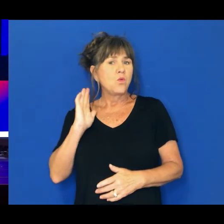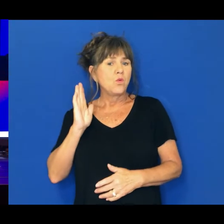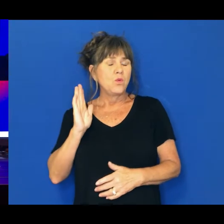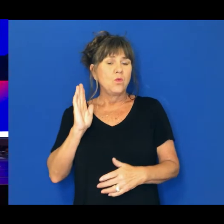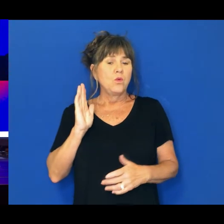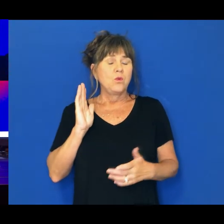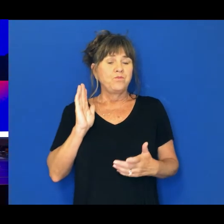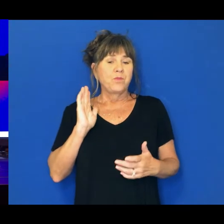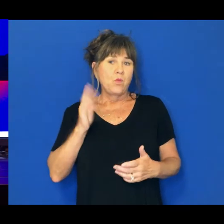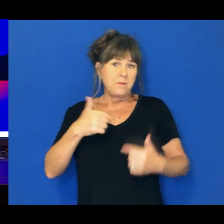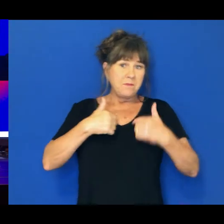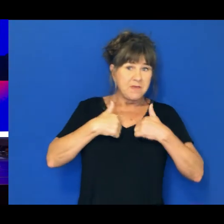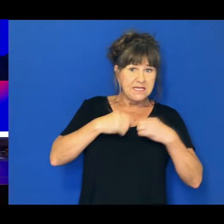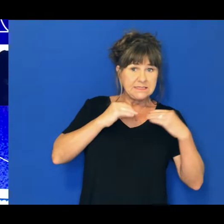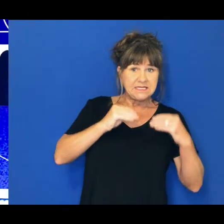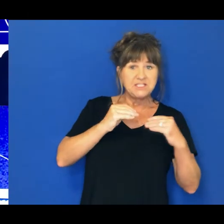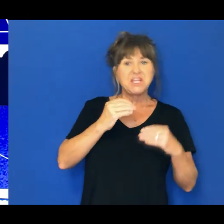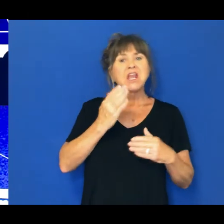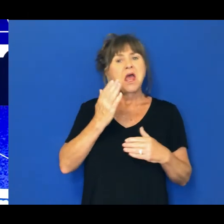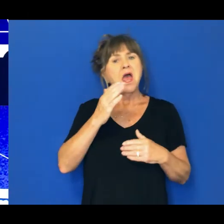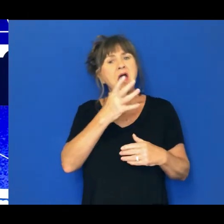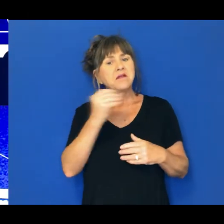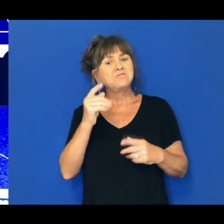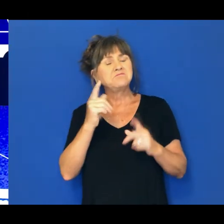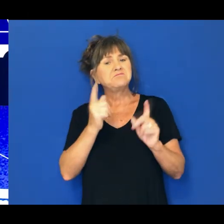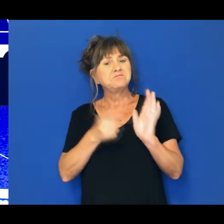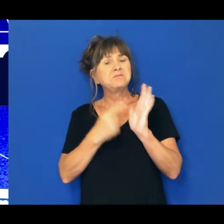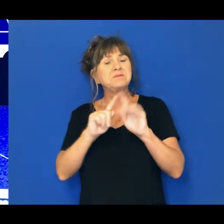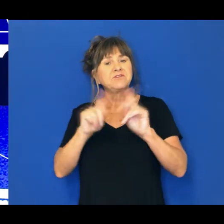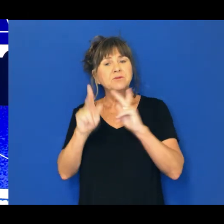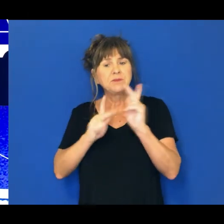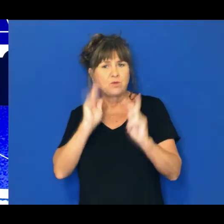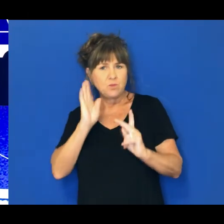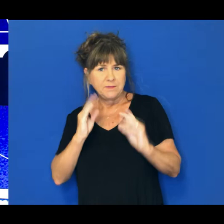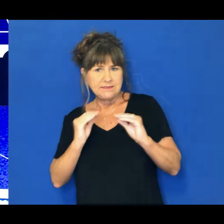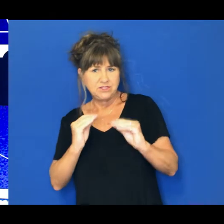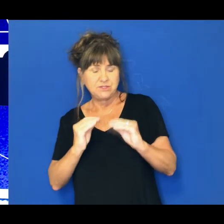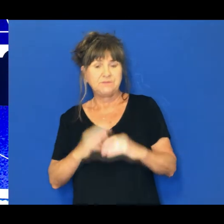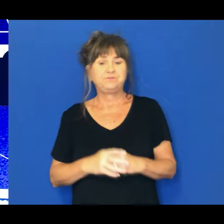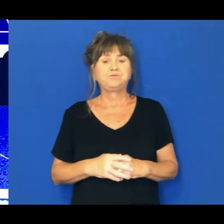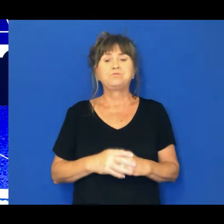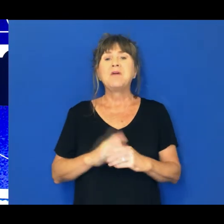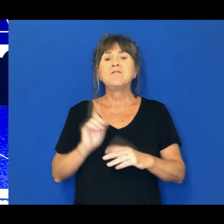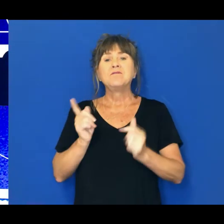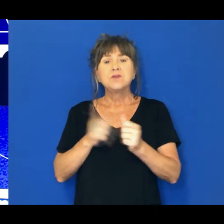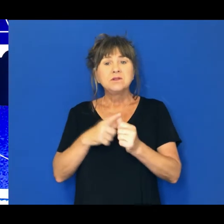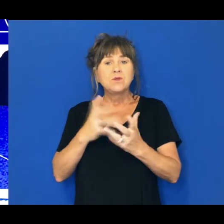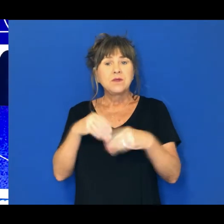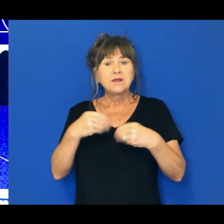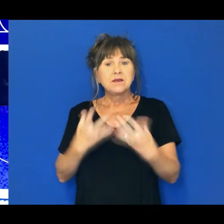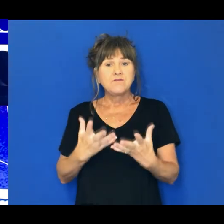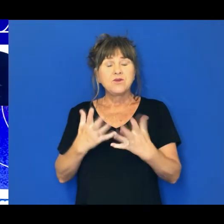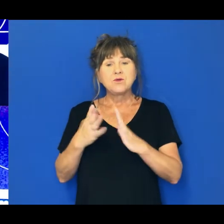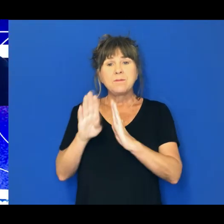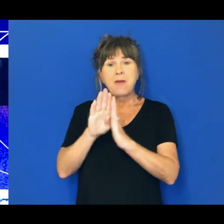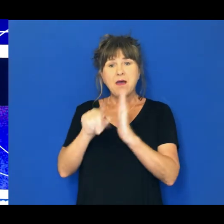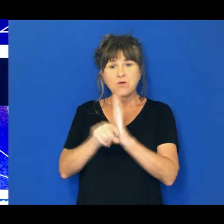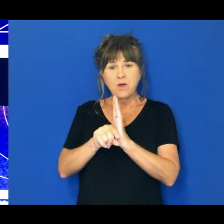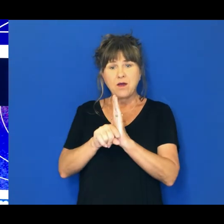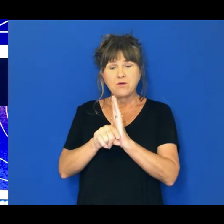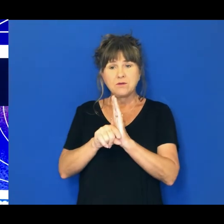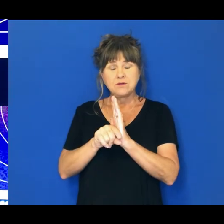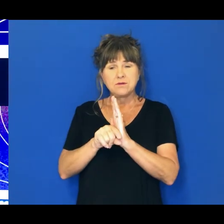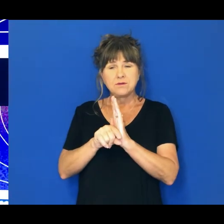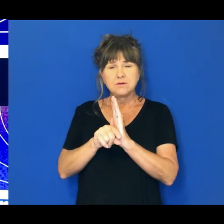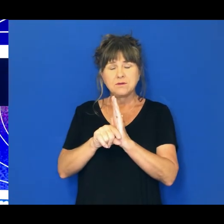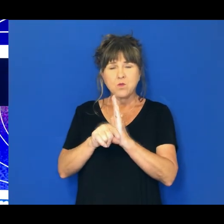faces here. And I want to give you a little Bible history or some historical background. I think that helps set the page. So if you let